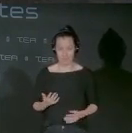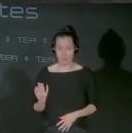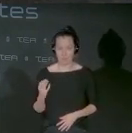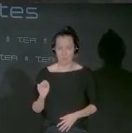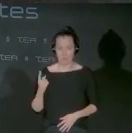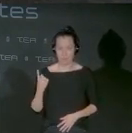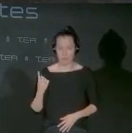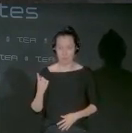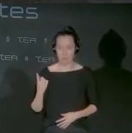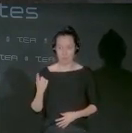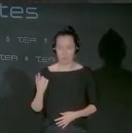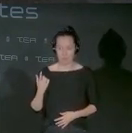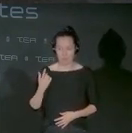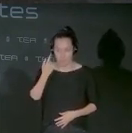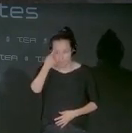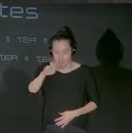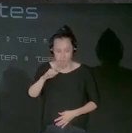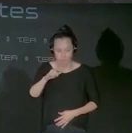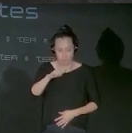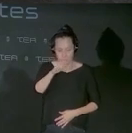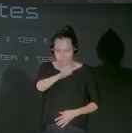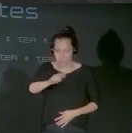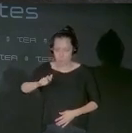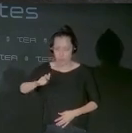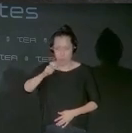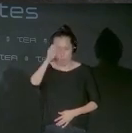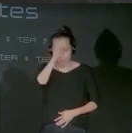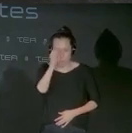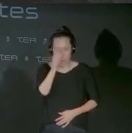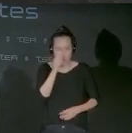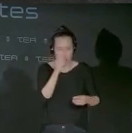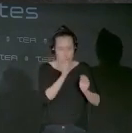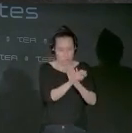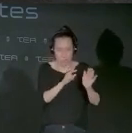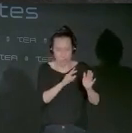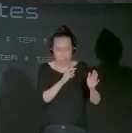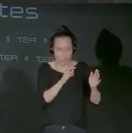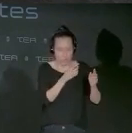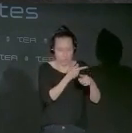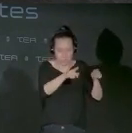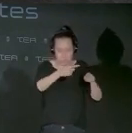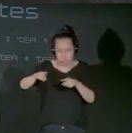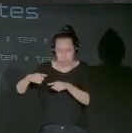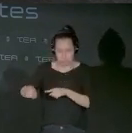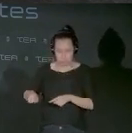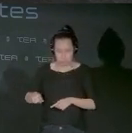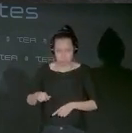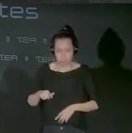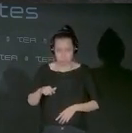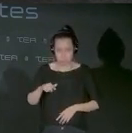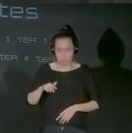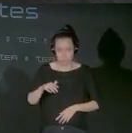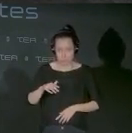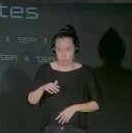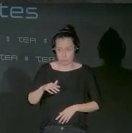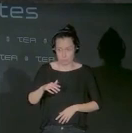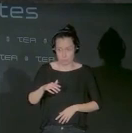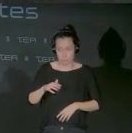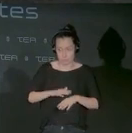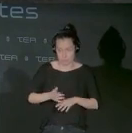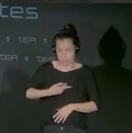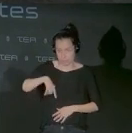what we're seeing in terms of virtual worlds, and that is that the technology that video game companies have developed, whether that is a